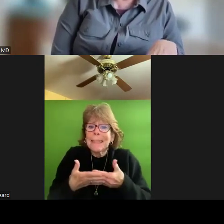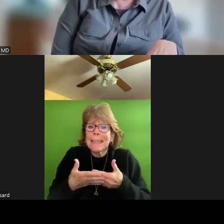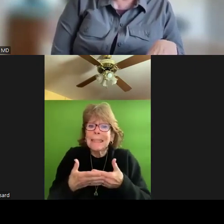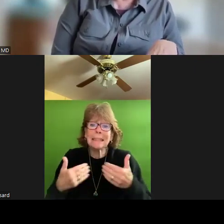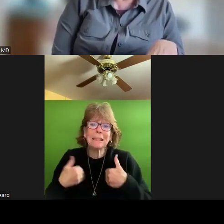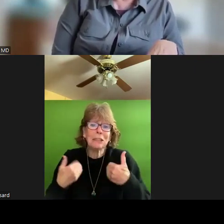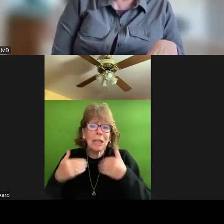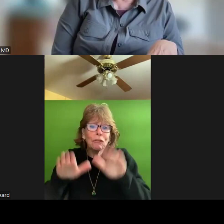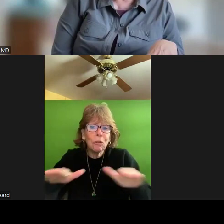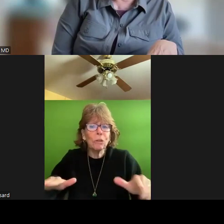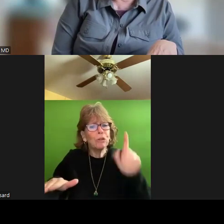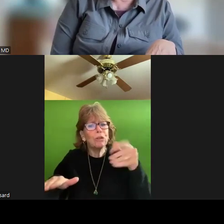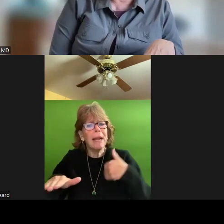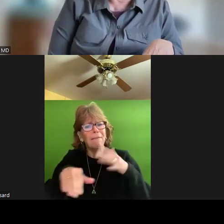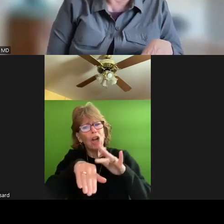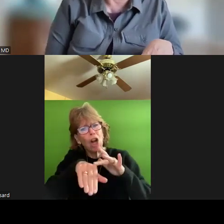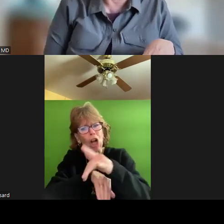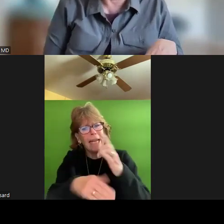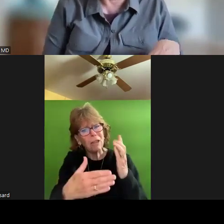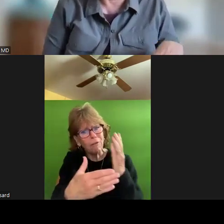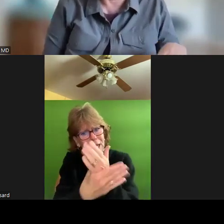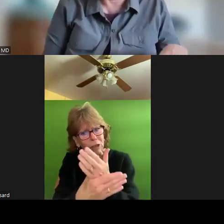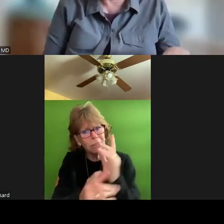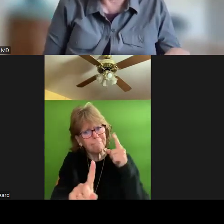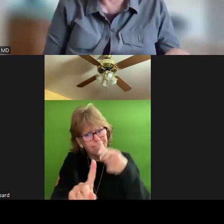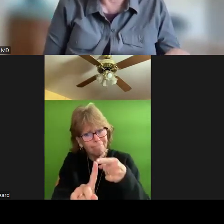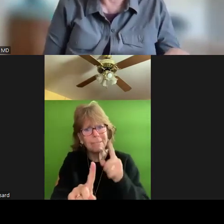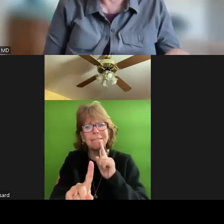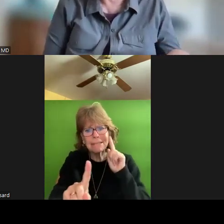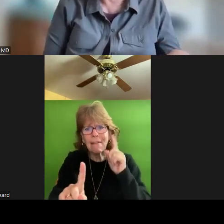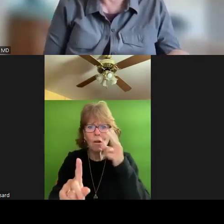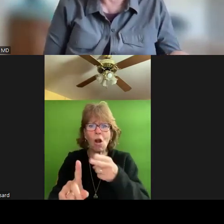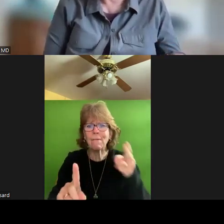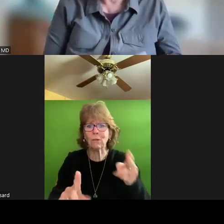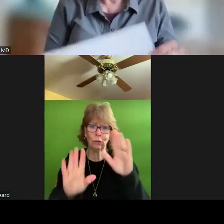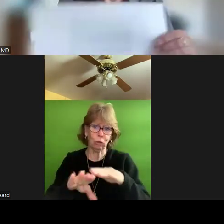early intervention that is specifically for children who are deaf and hard of hearing.